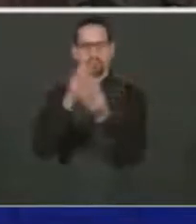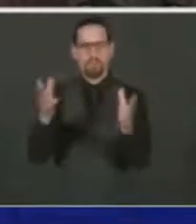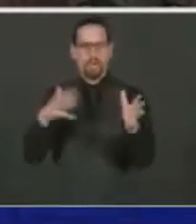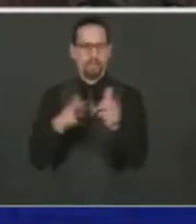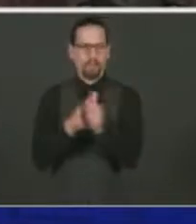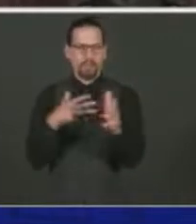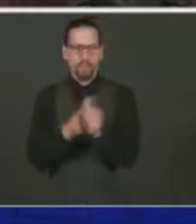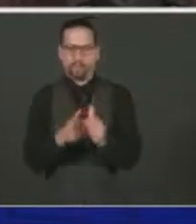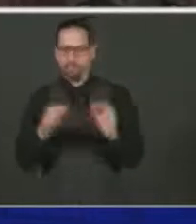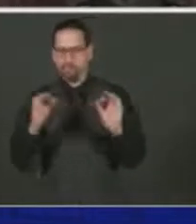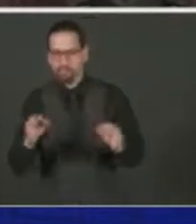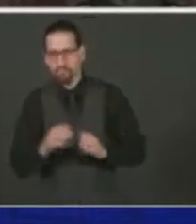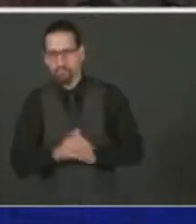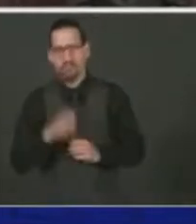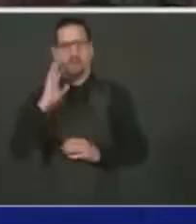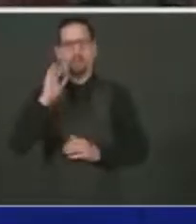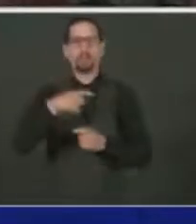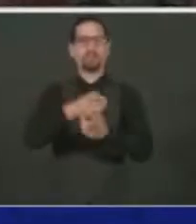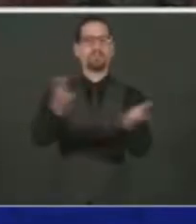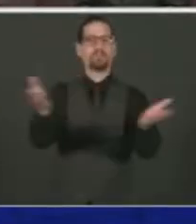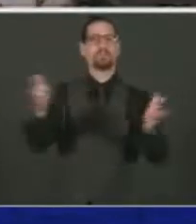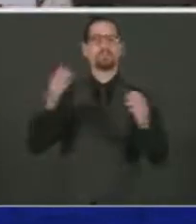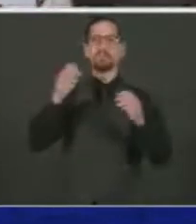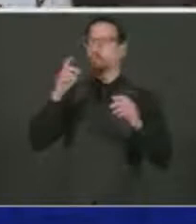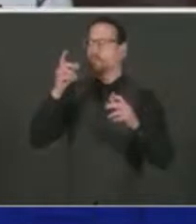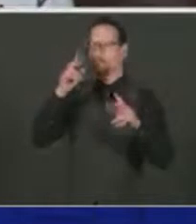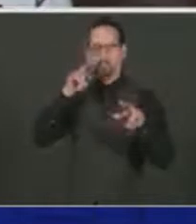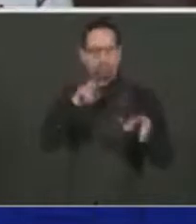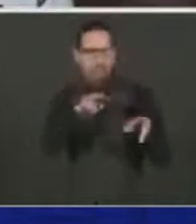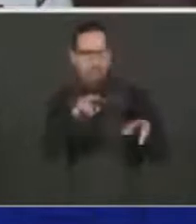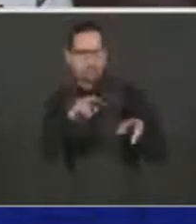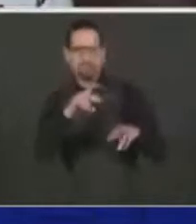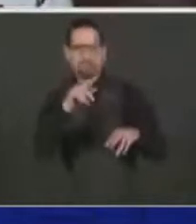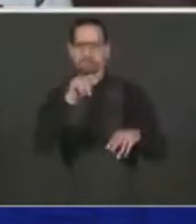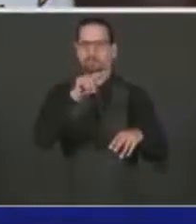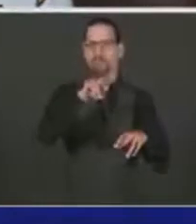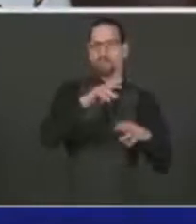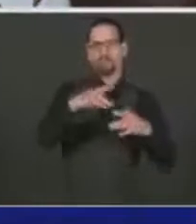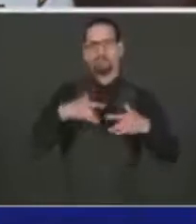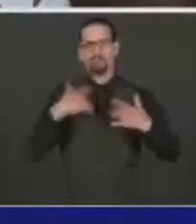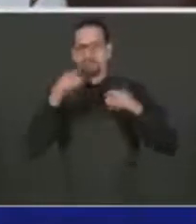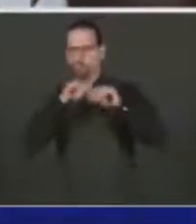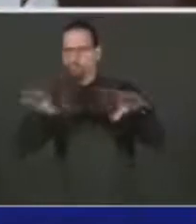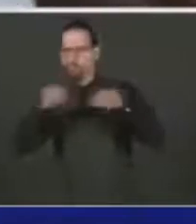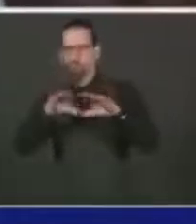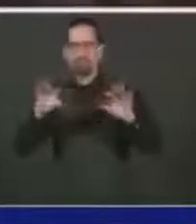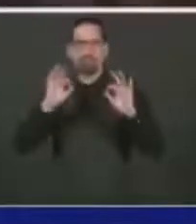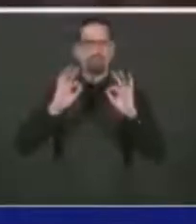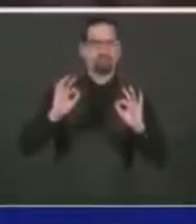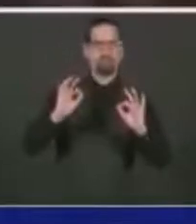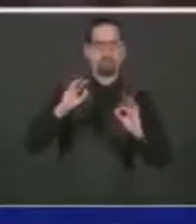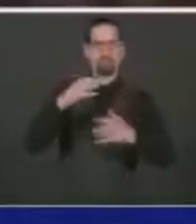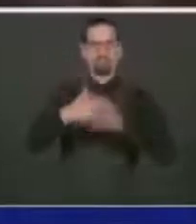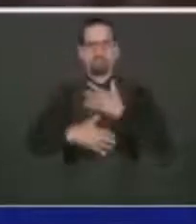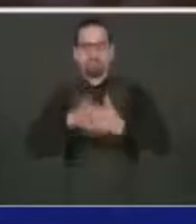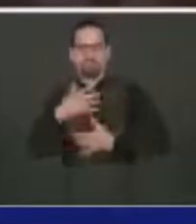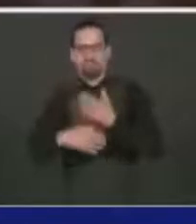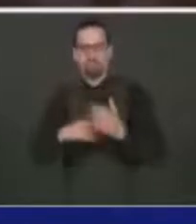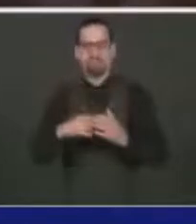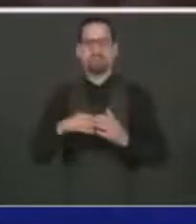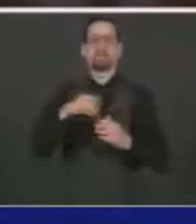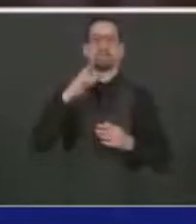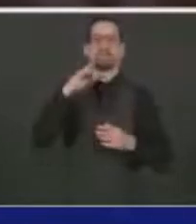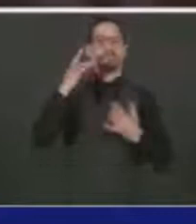anxiety there still is around coronavirus. People are struggling to get accurate information. If you watch the national news, it can be